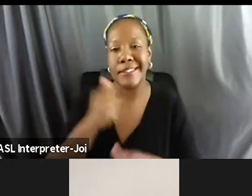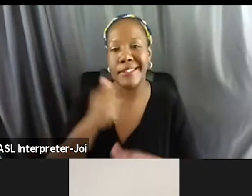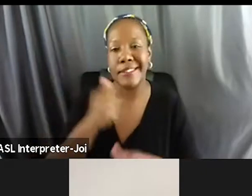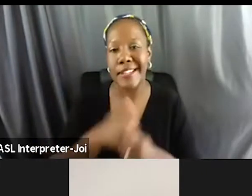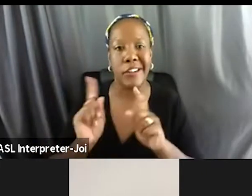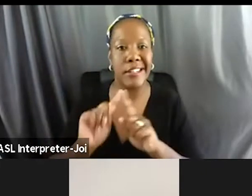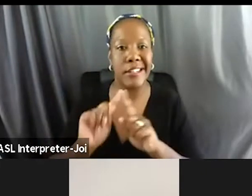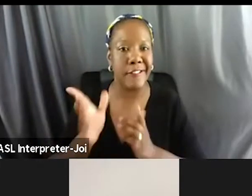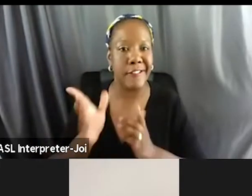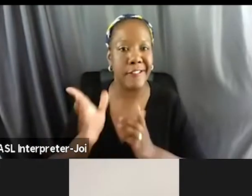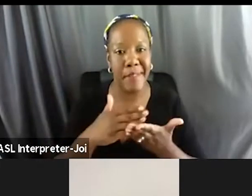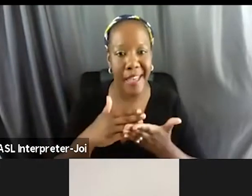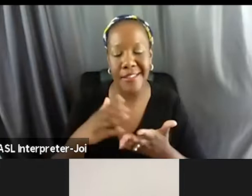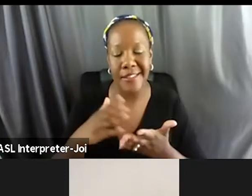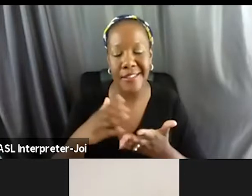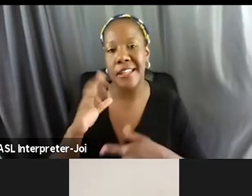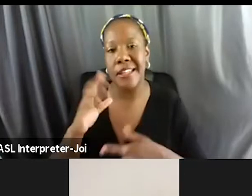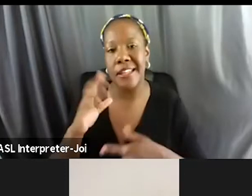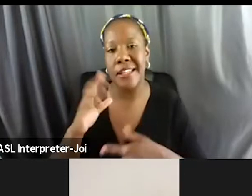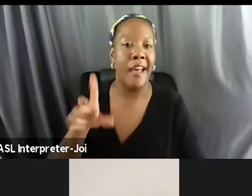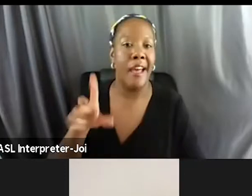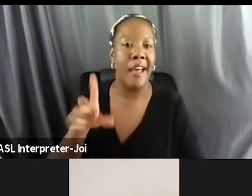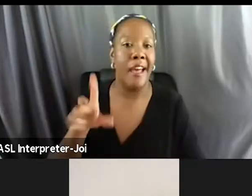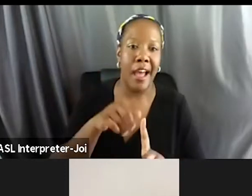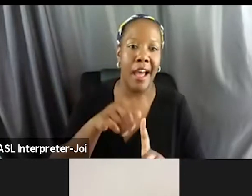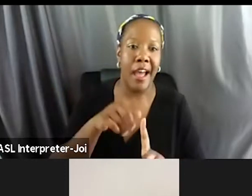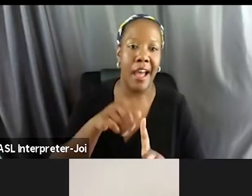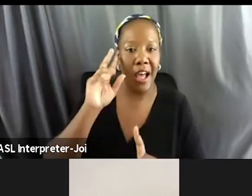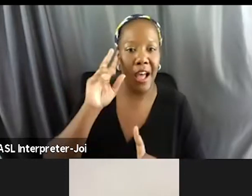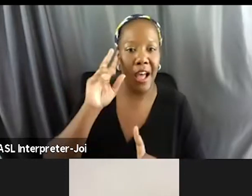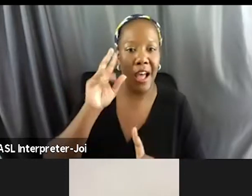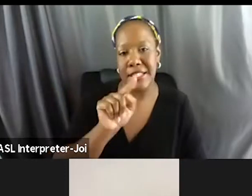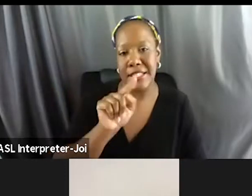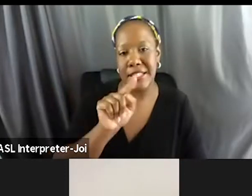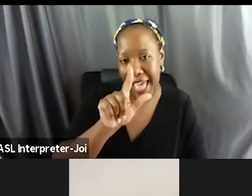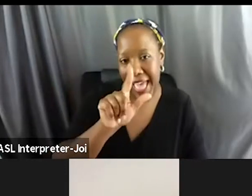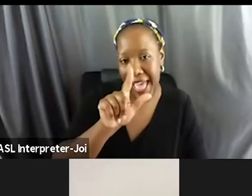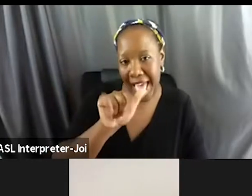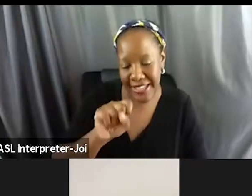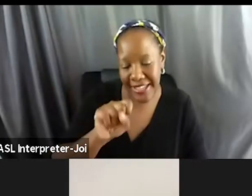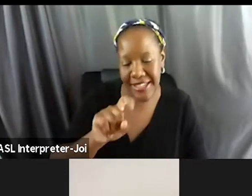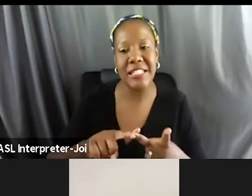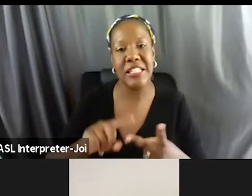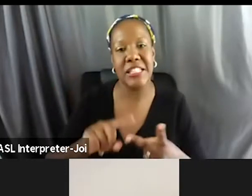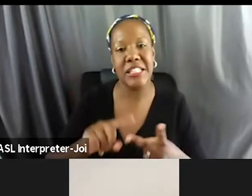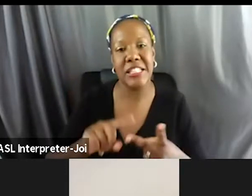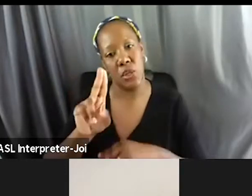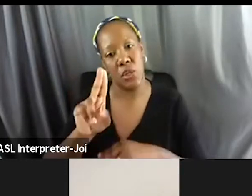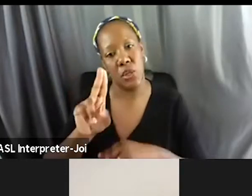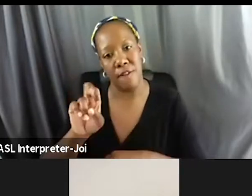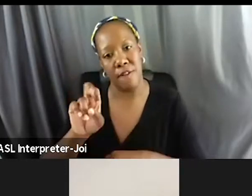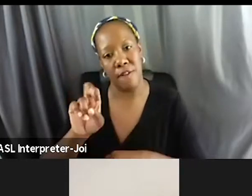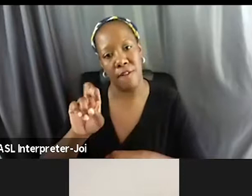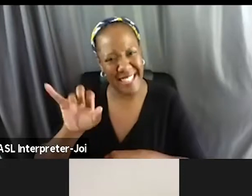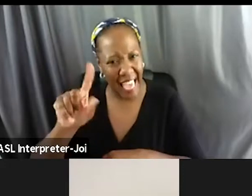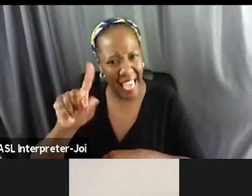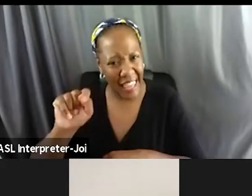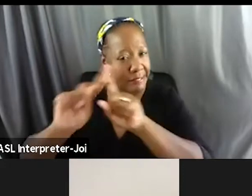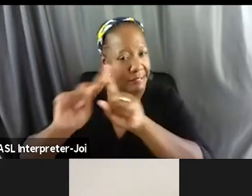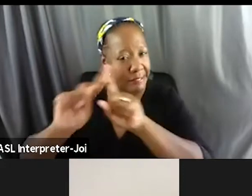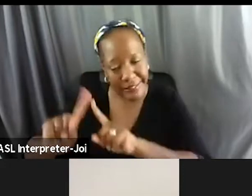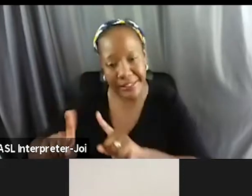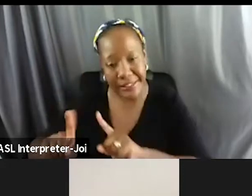Alopecia areata, alopecia totalis, and universalis. So it's been, quite a journey. I'm